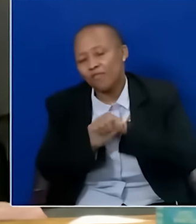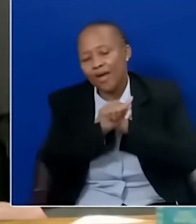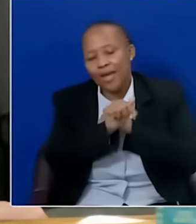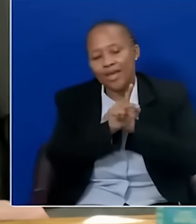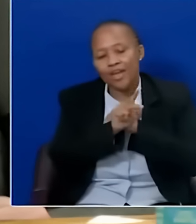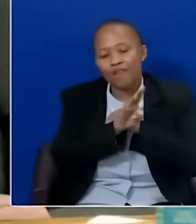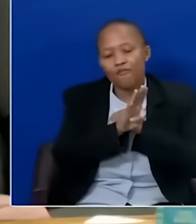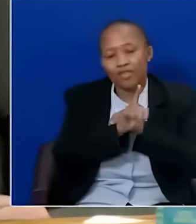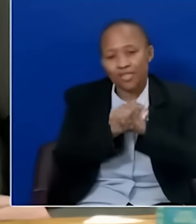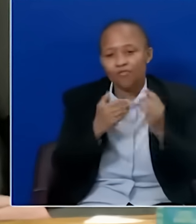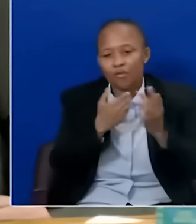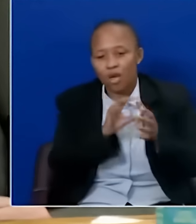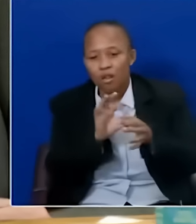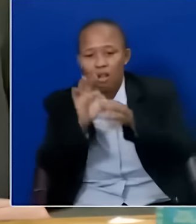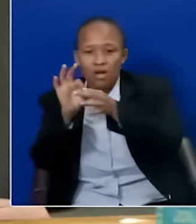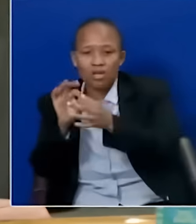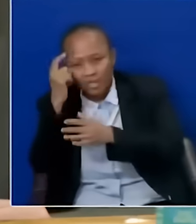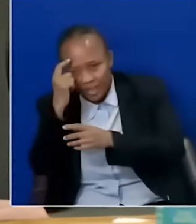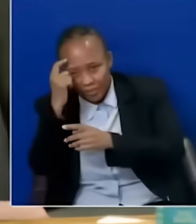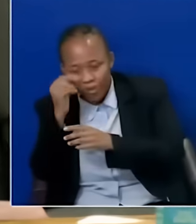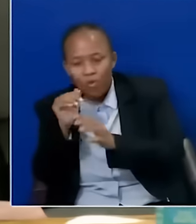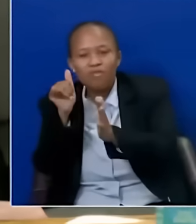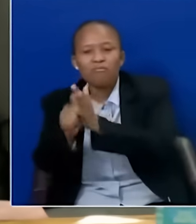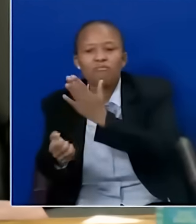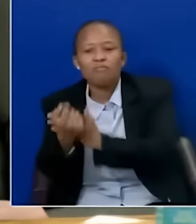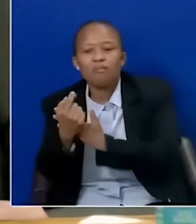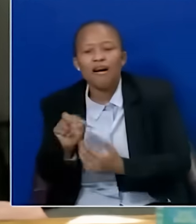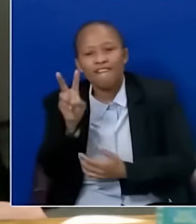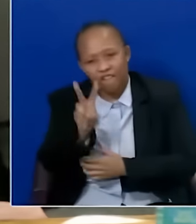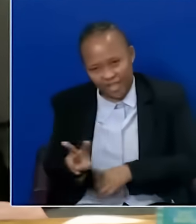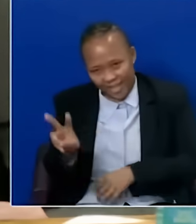Vereniging, and that he confirms. But he goes further.